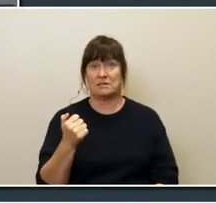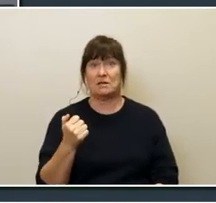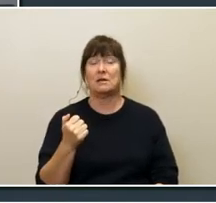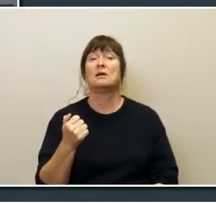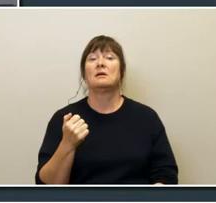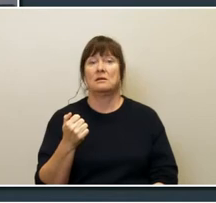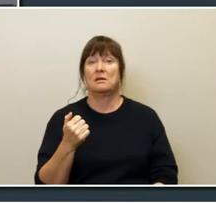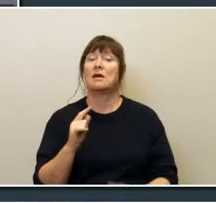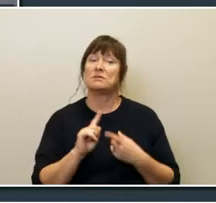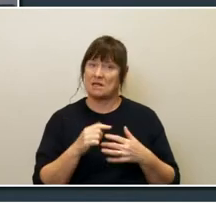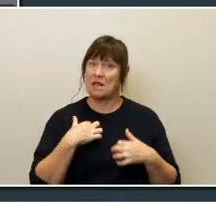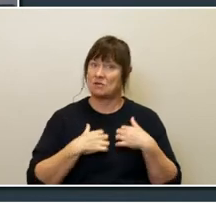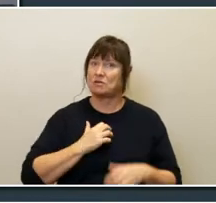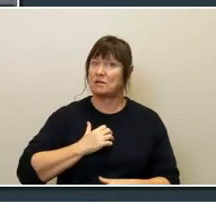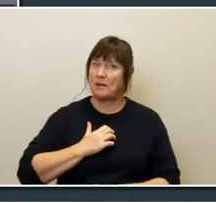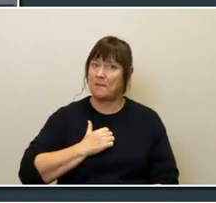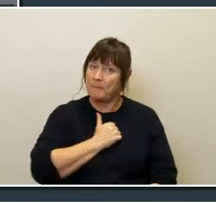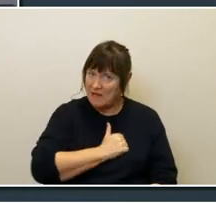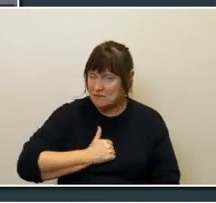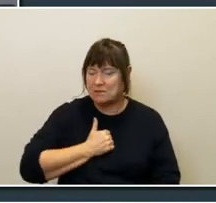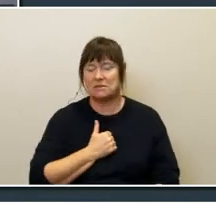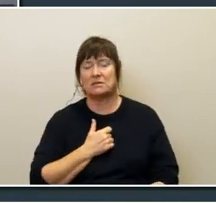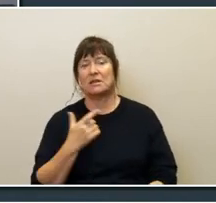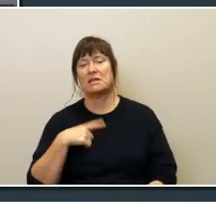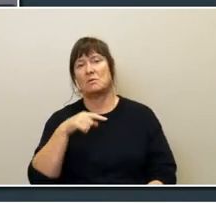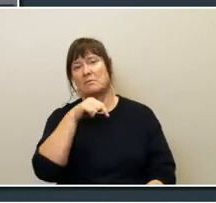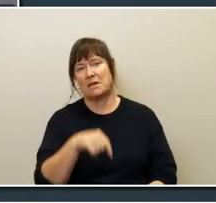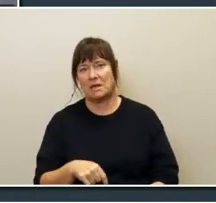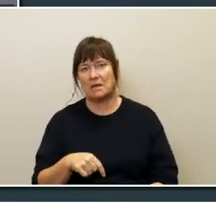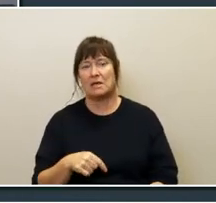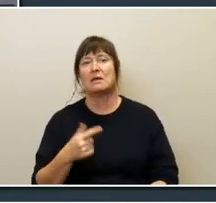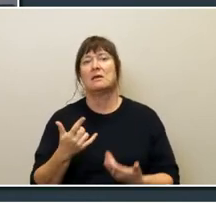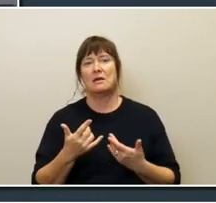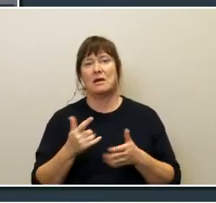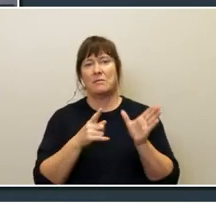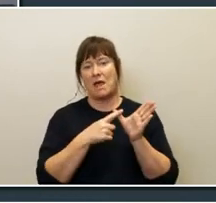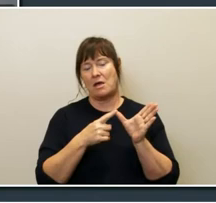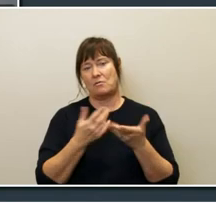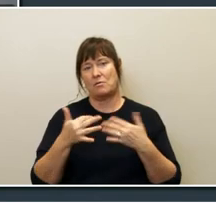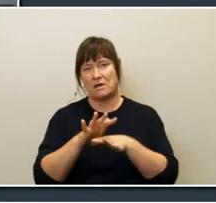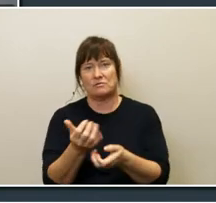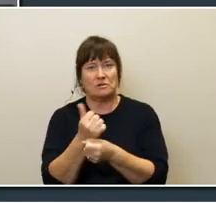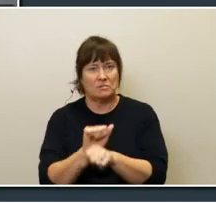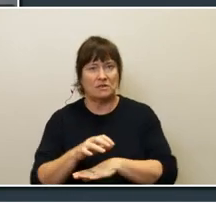I retained this interest and passion, so here I am, part of the Ahuriri Estuary Protection Society.